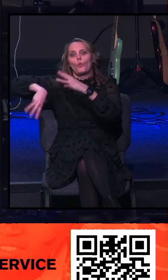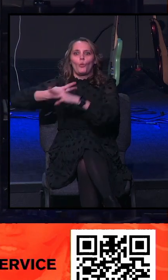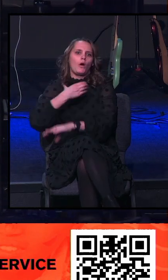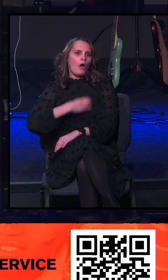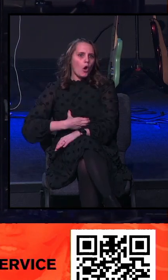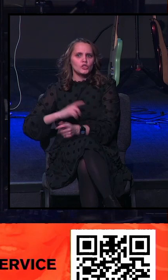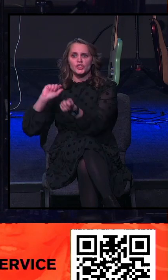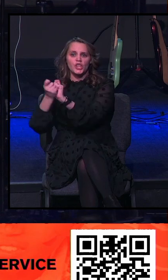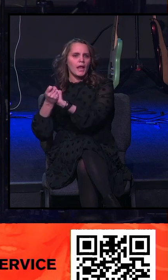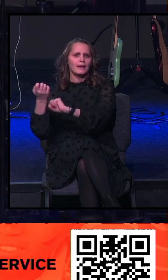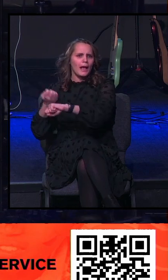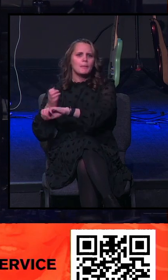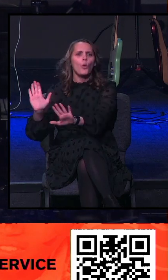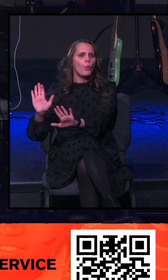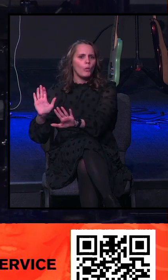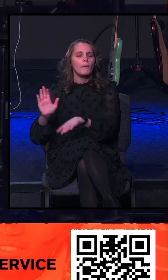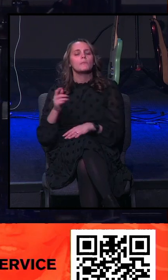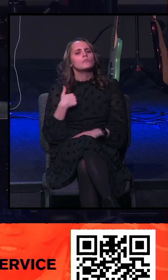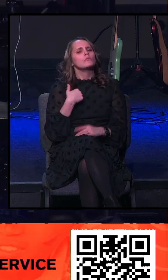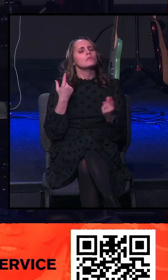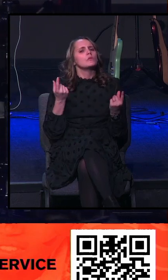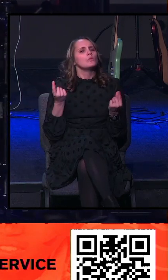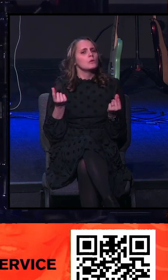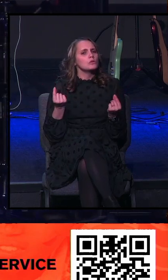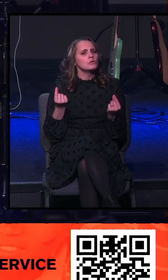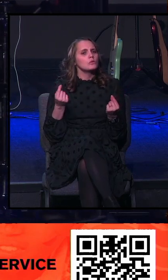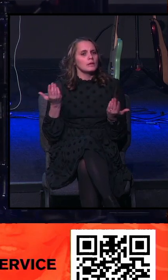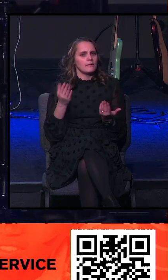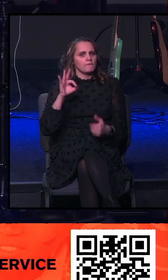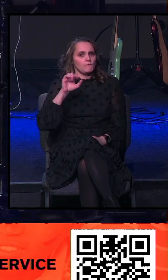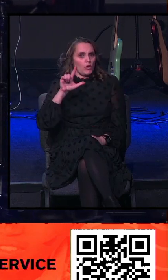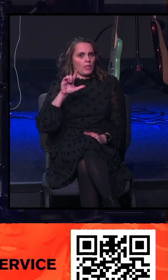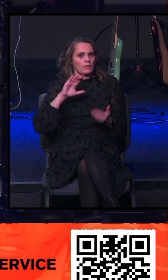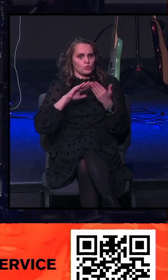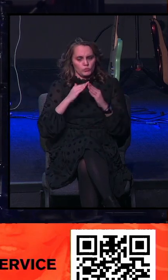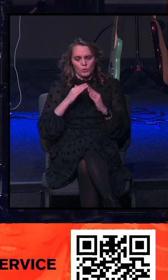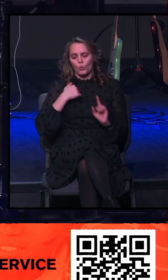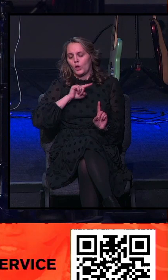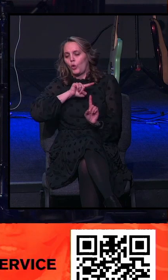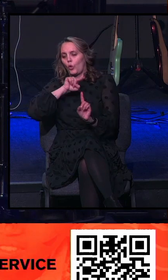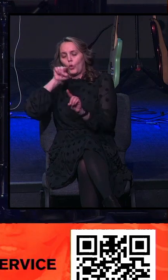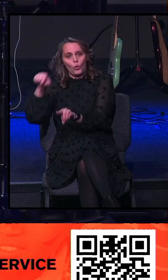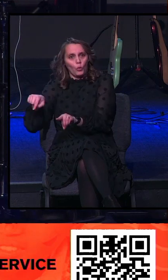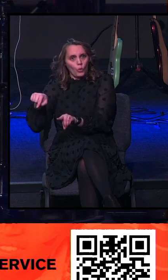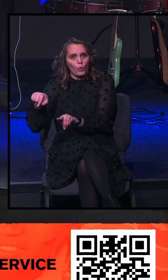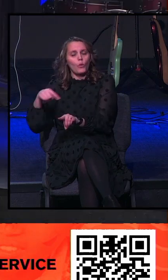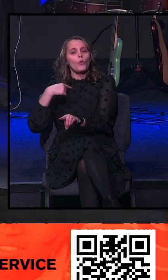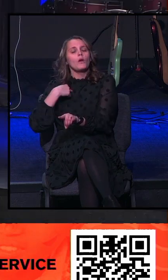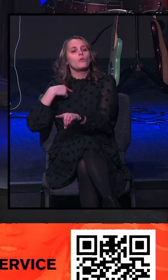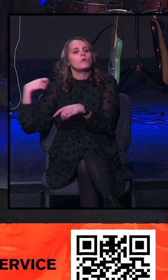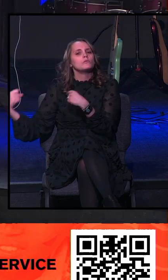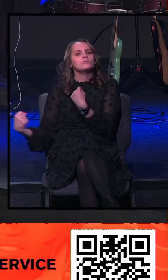economy. We don't do any of those. But what we do as Frontline is we go and support the local pastors